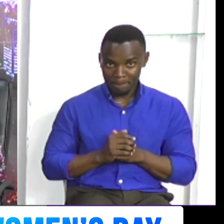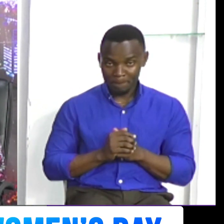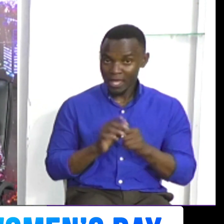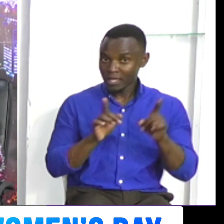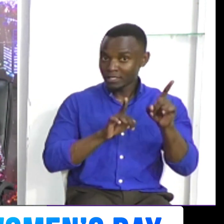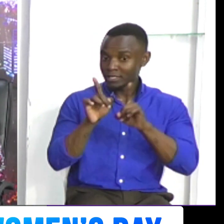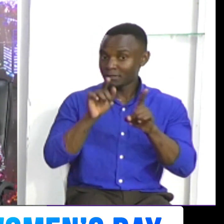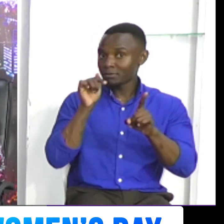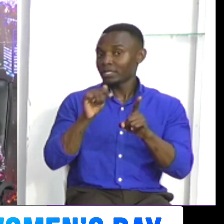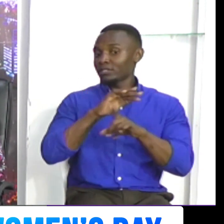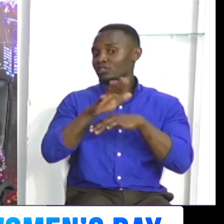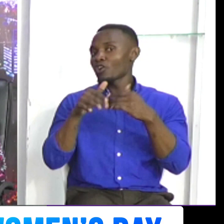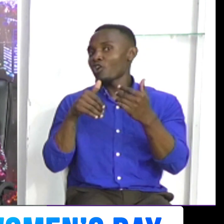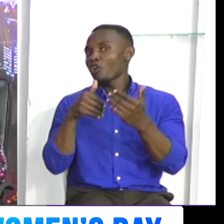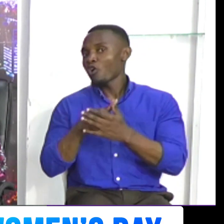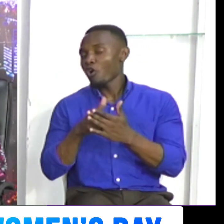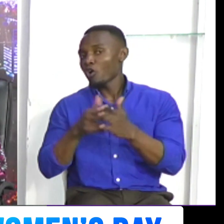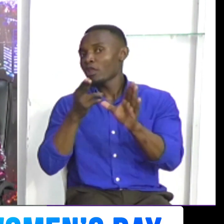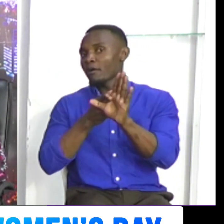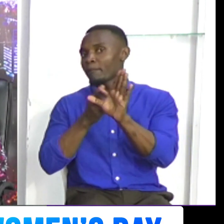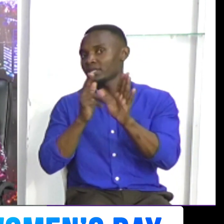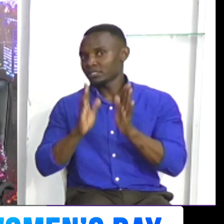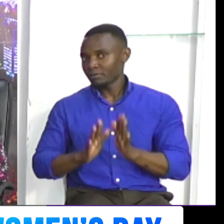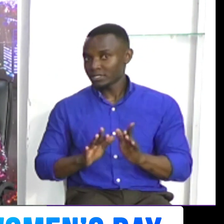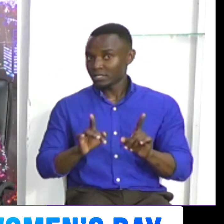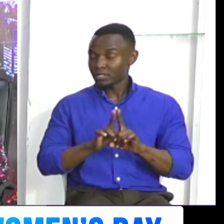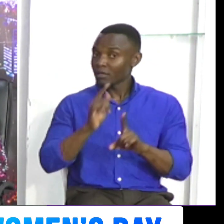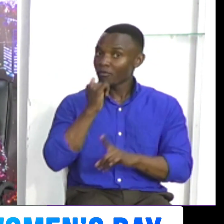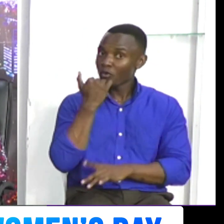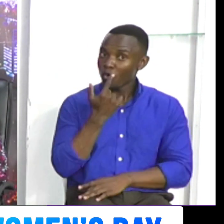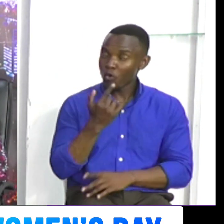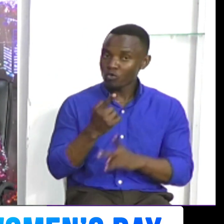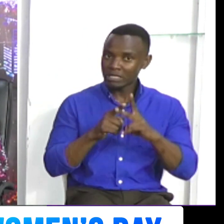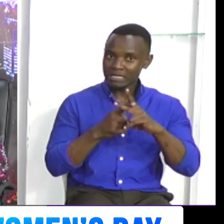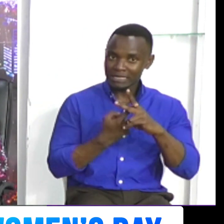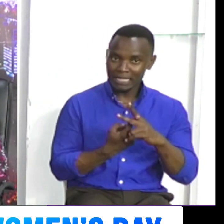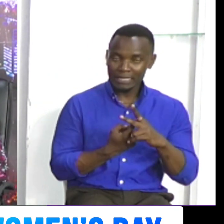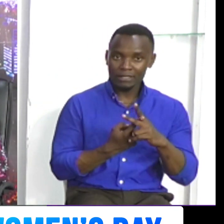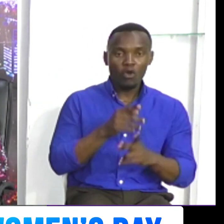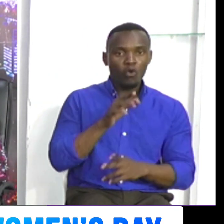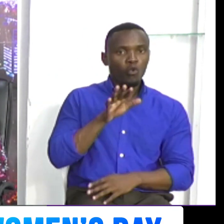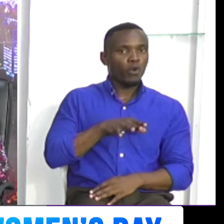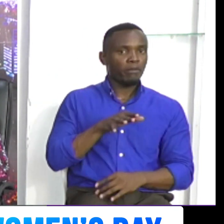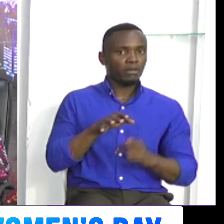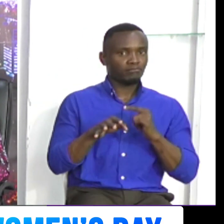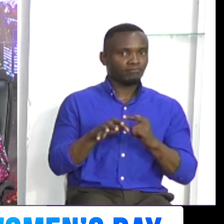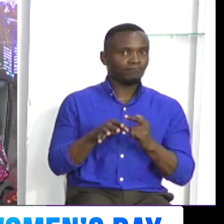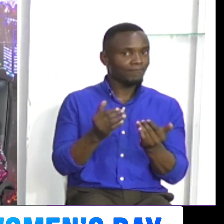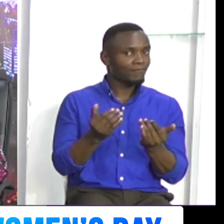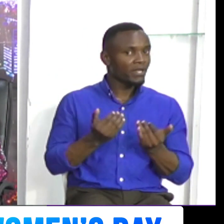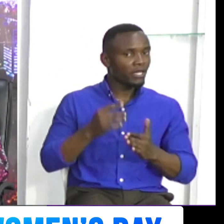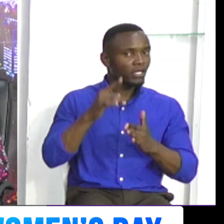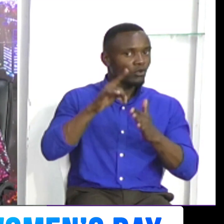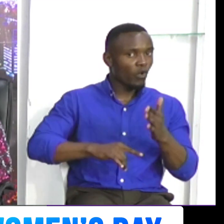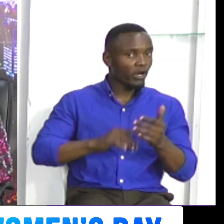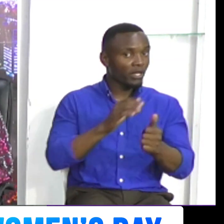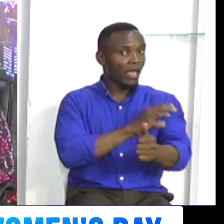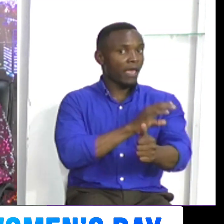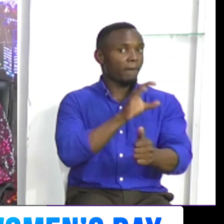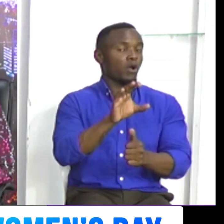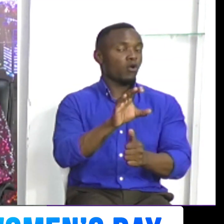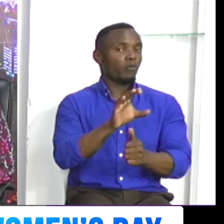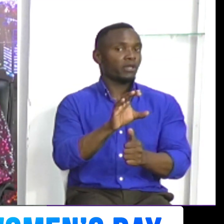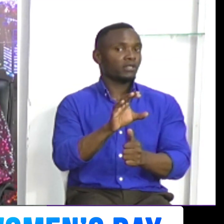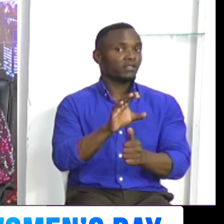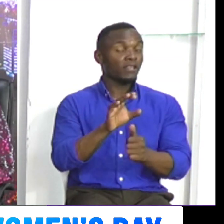all stakeholders, and it starts as us as women, where we need to be empowered by forums like this. And first is to